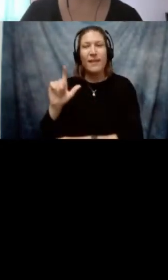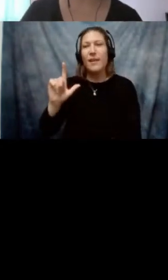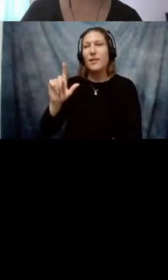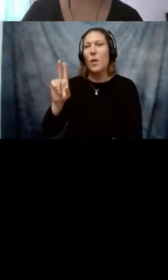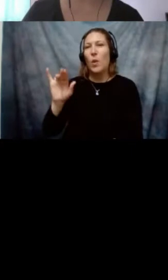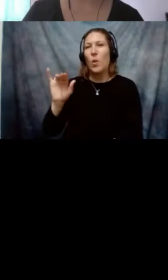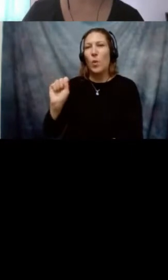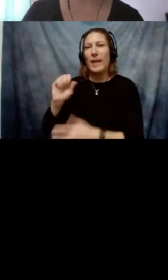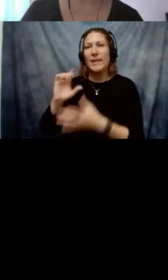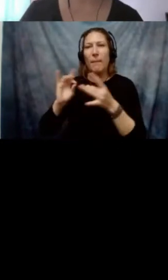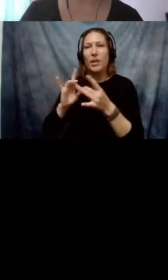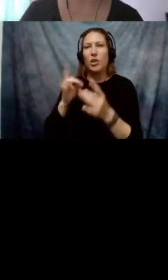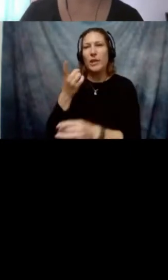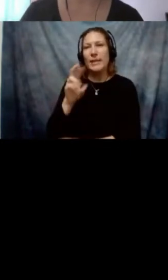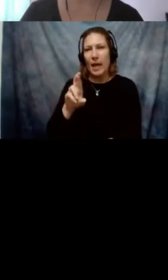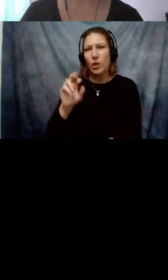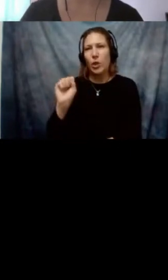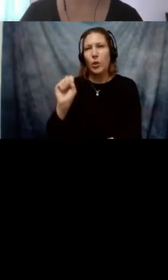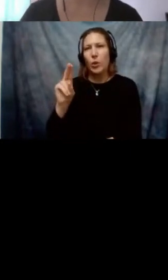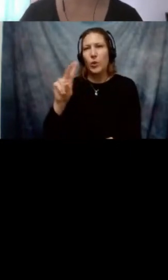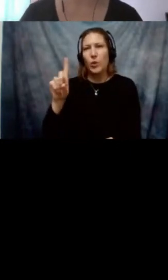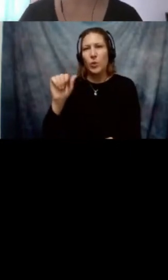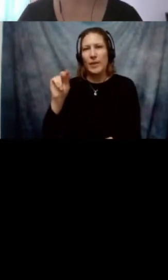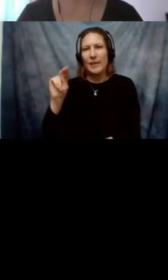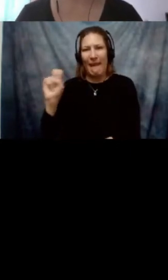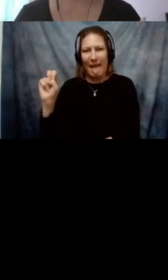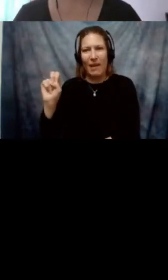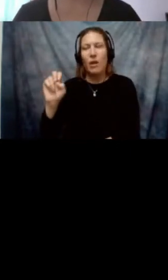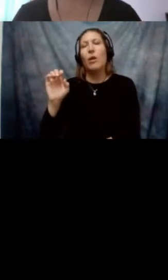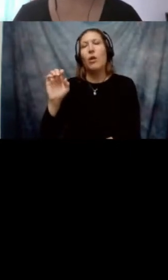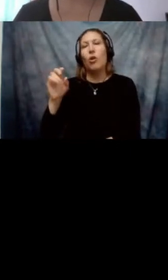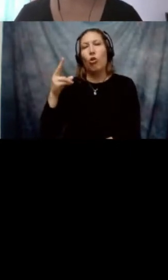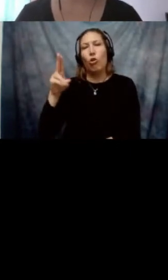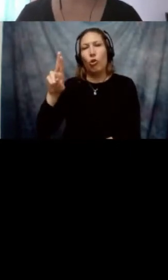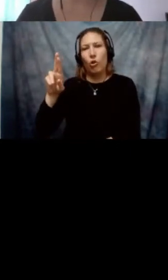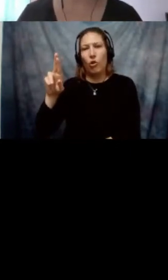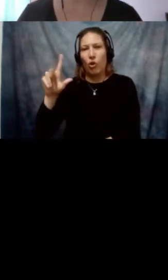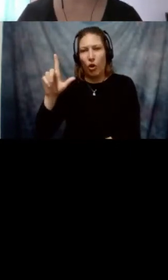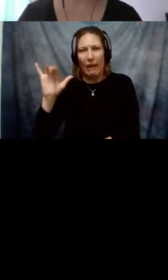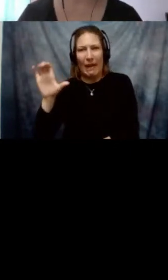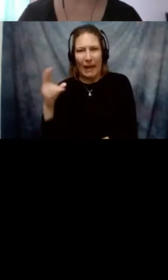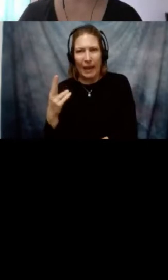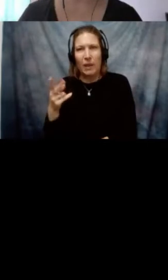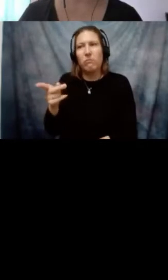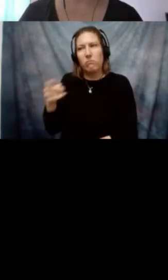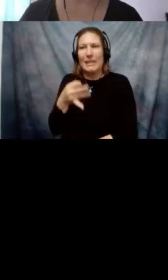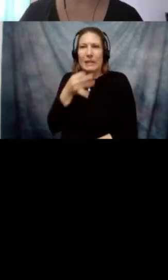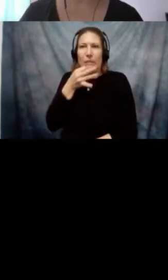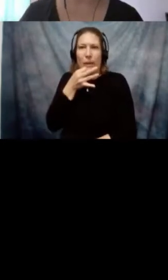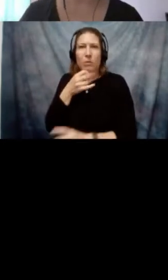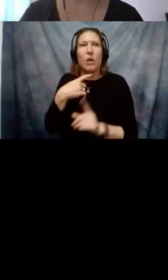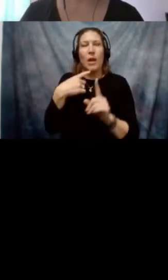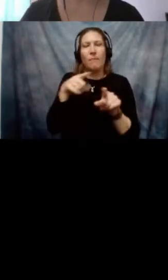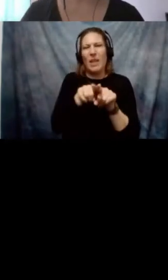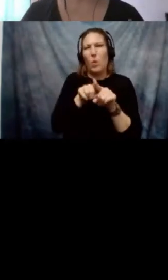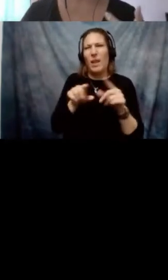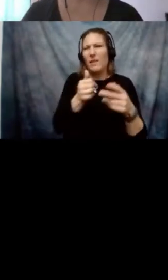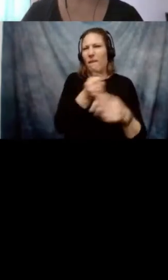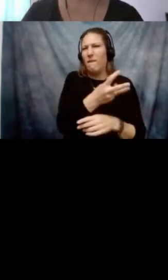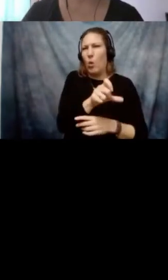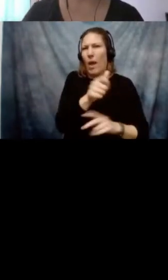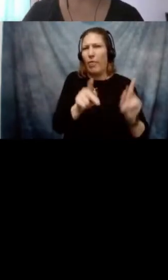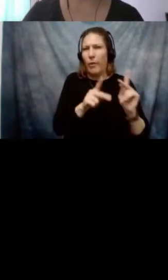she and Dr. Michelle Bartlett are actually pretty big experts in this, as well as Dr. Jean Marapodi, who is my mentor